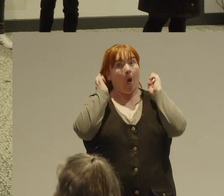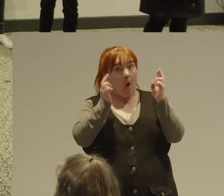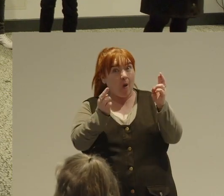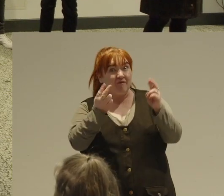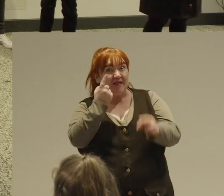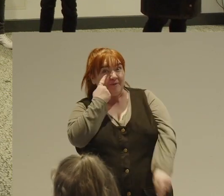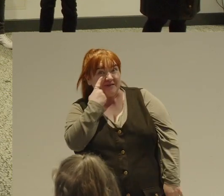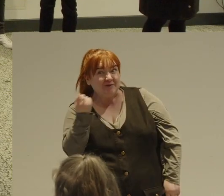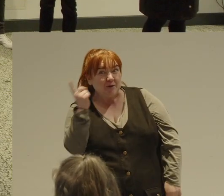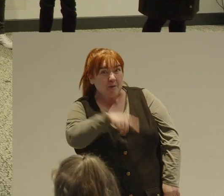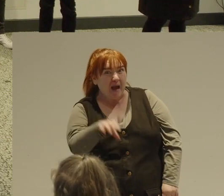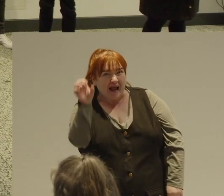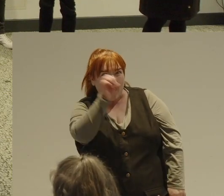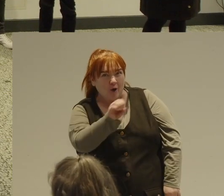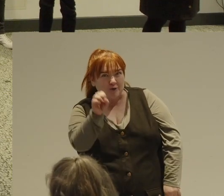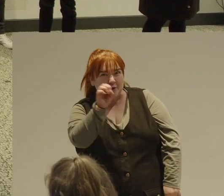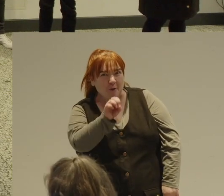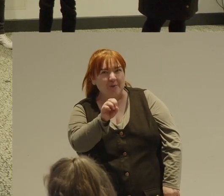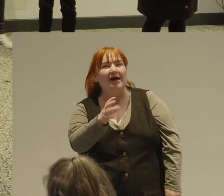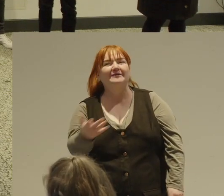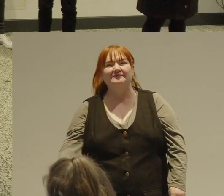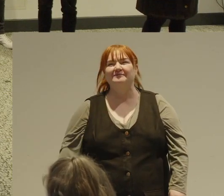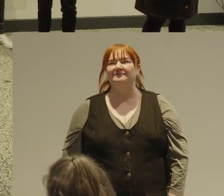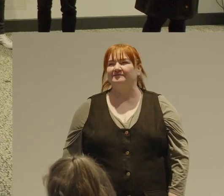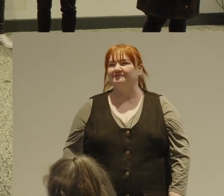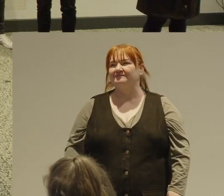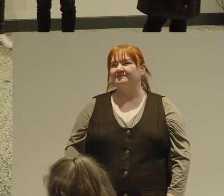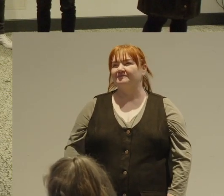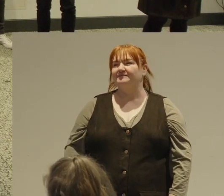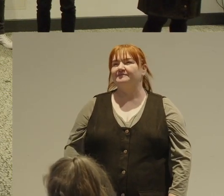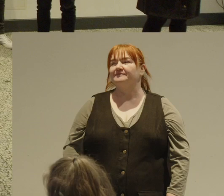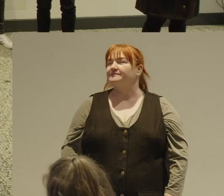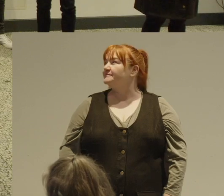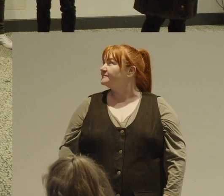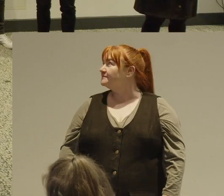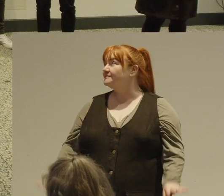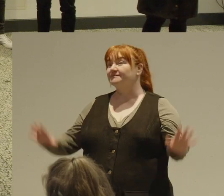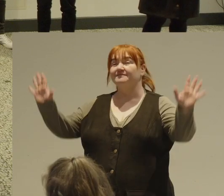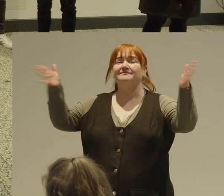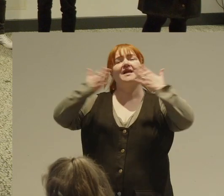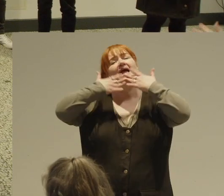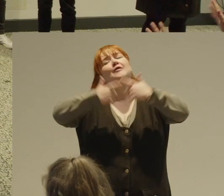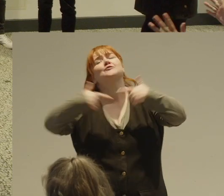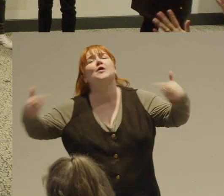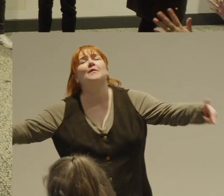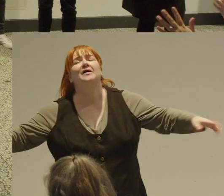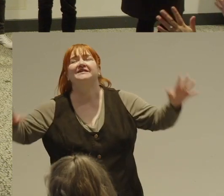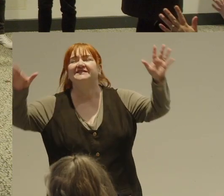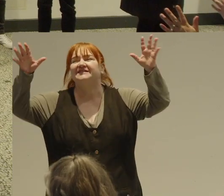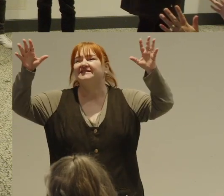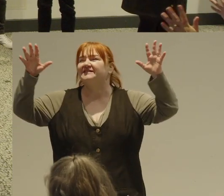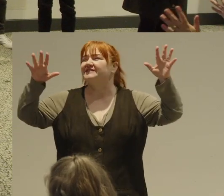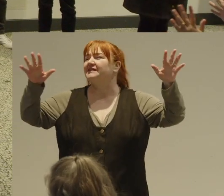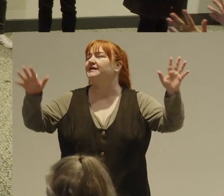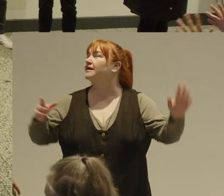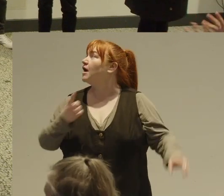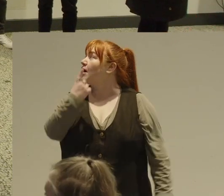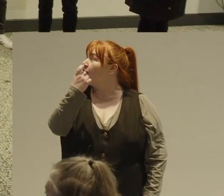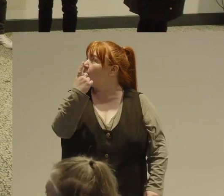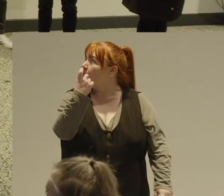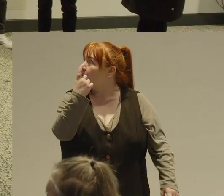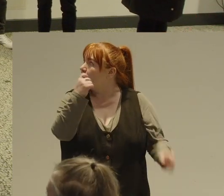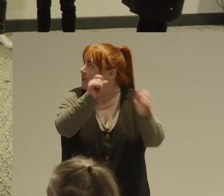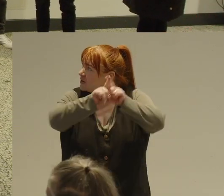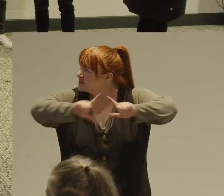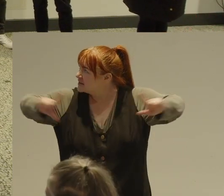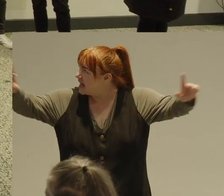you back in October, the week of the 20th of October. There we go. Yeah, brilliant. Thank you so much. And we've got one more slide before we wrap